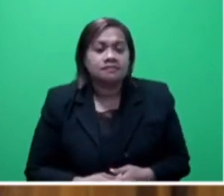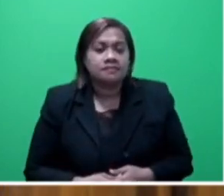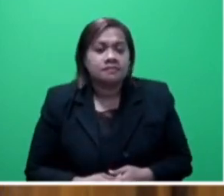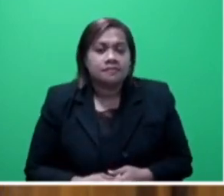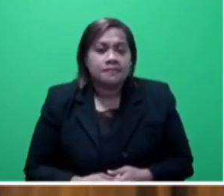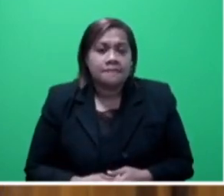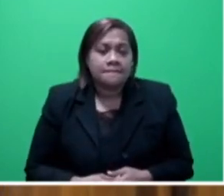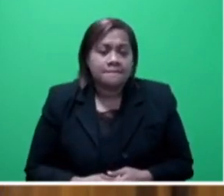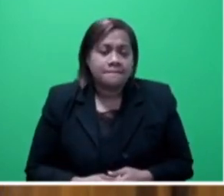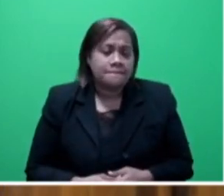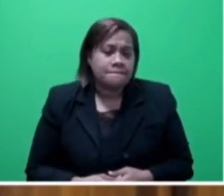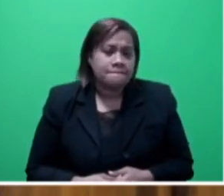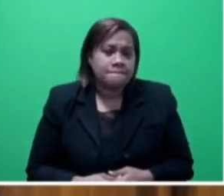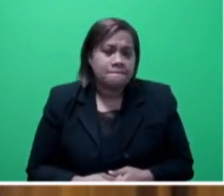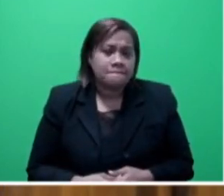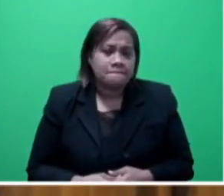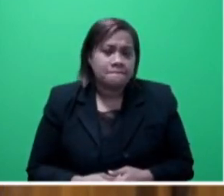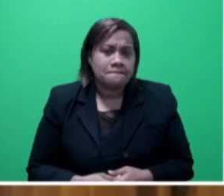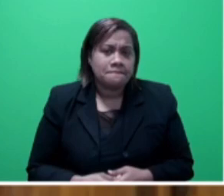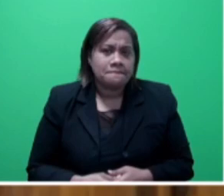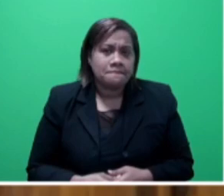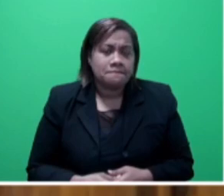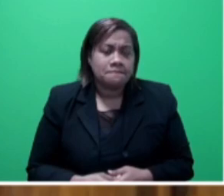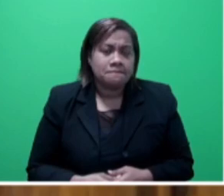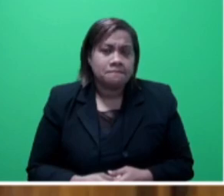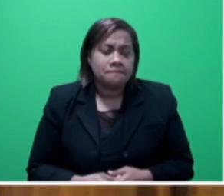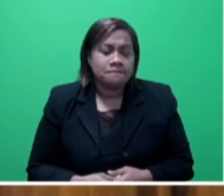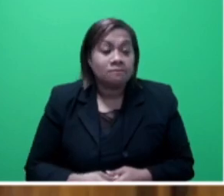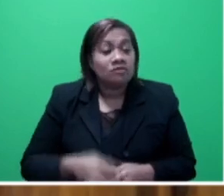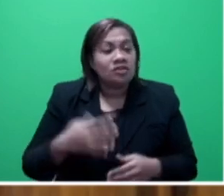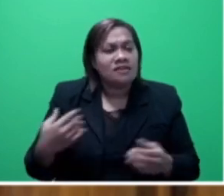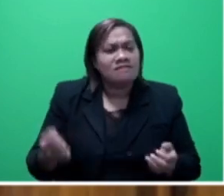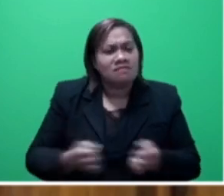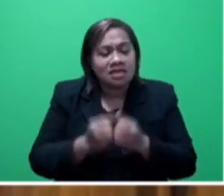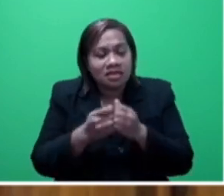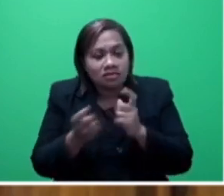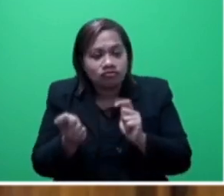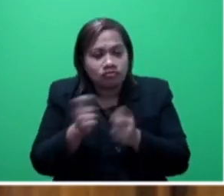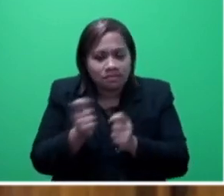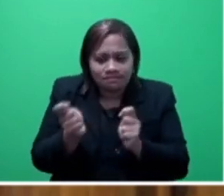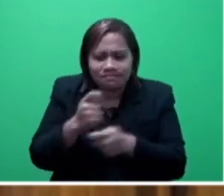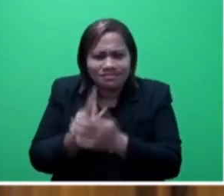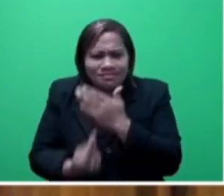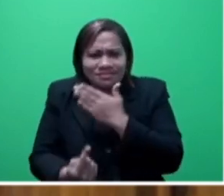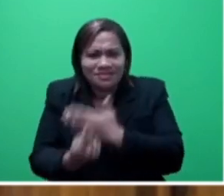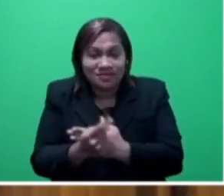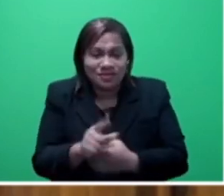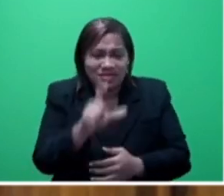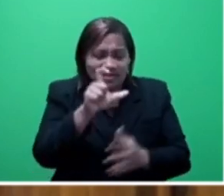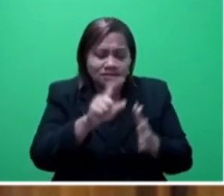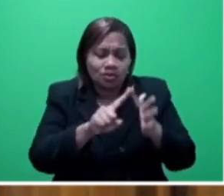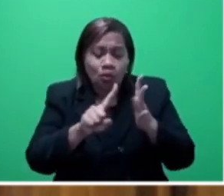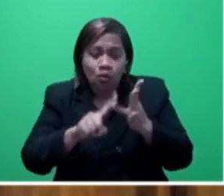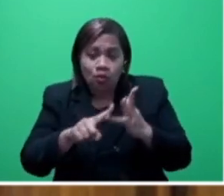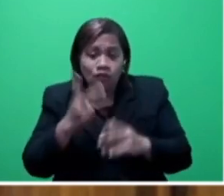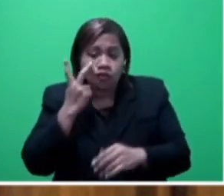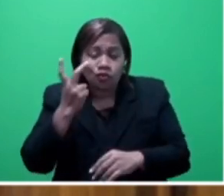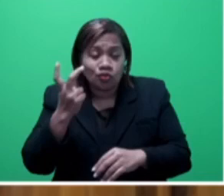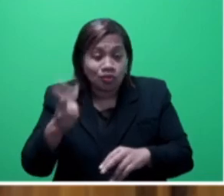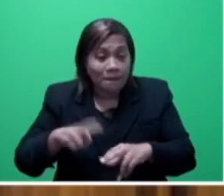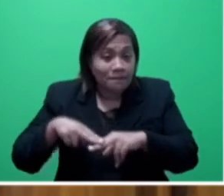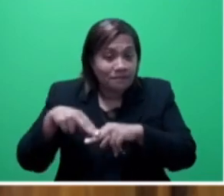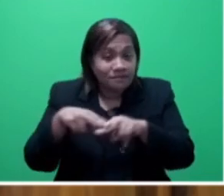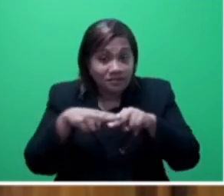We've had so many changes with respect to the CEOs of Tourism Fiji,